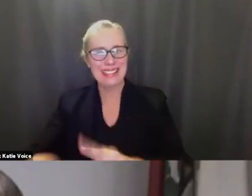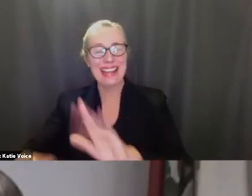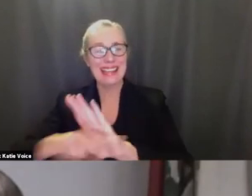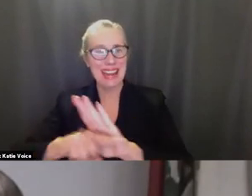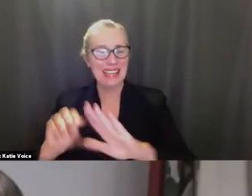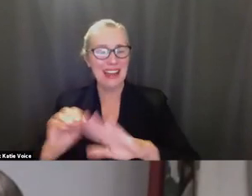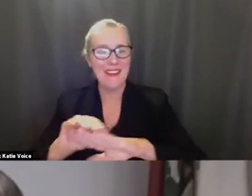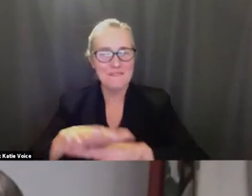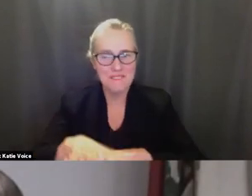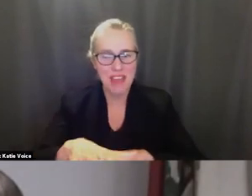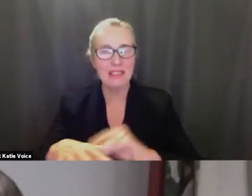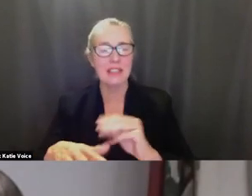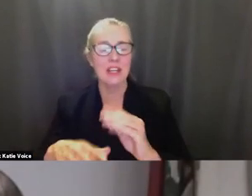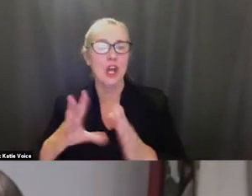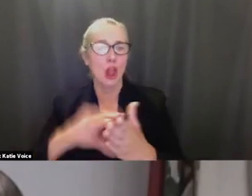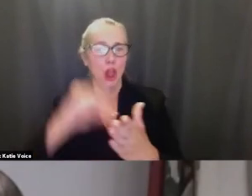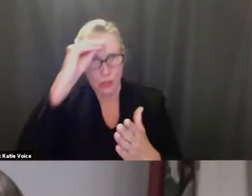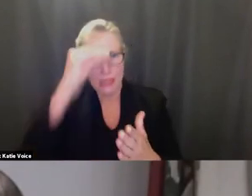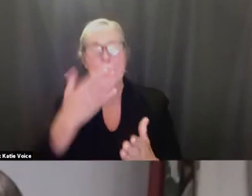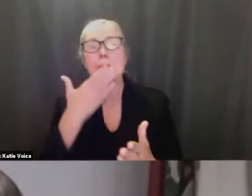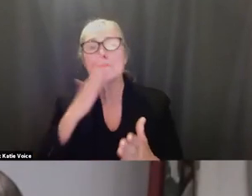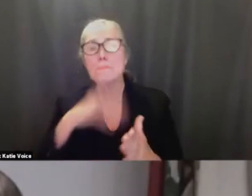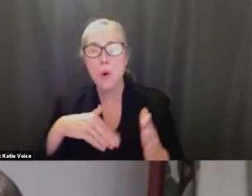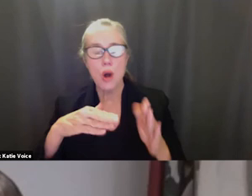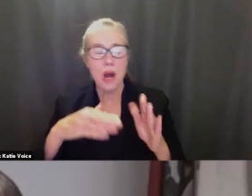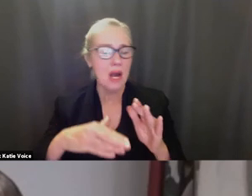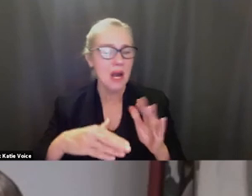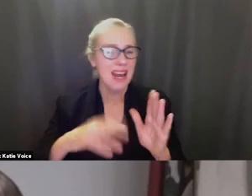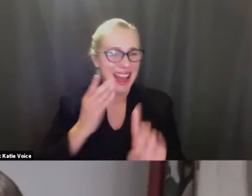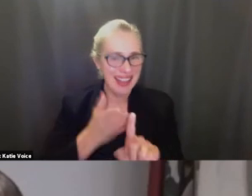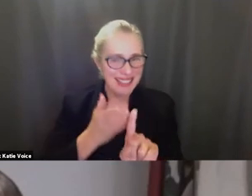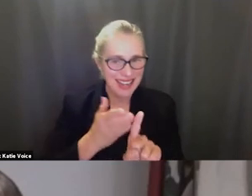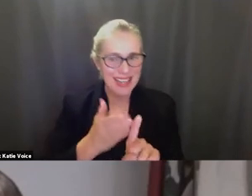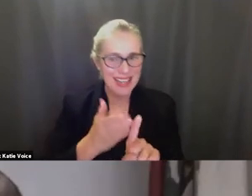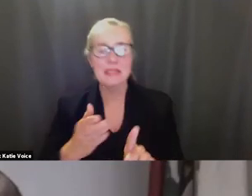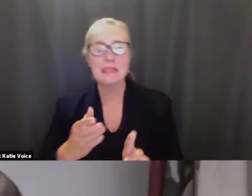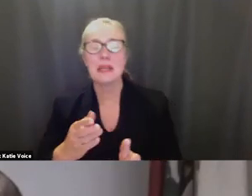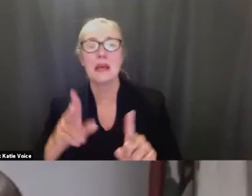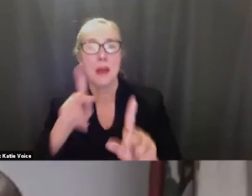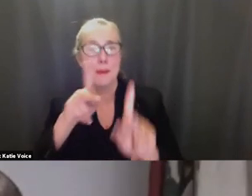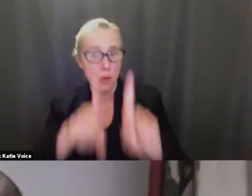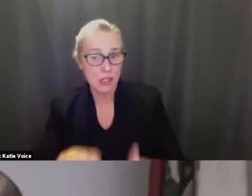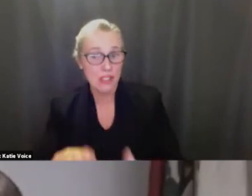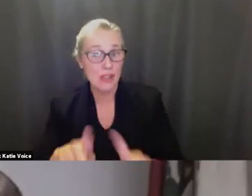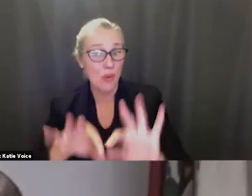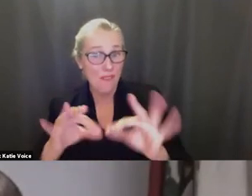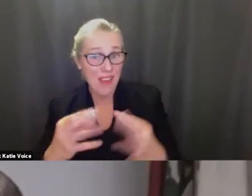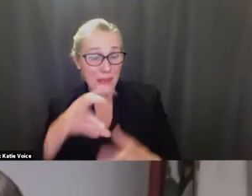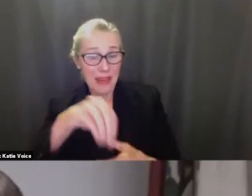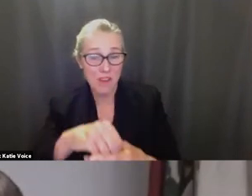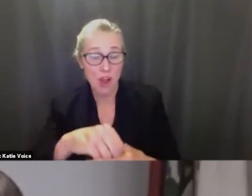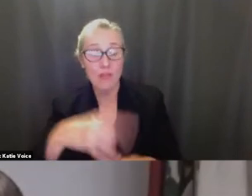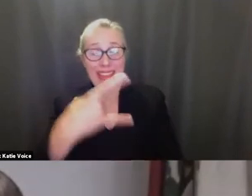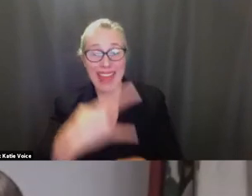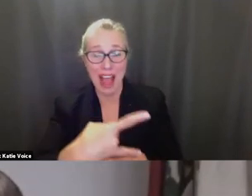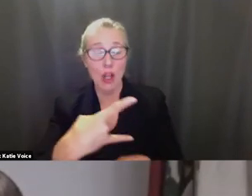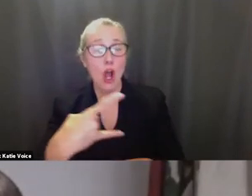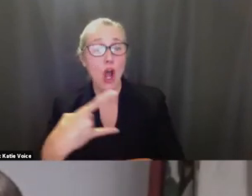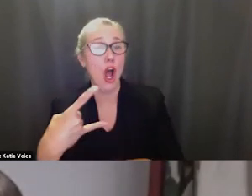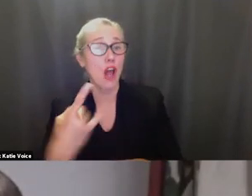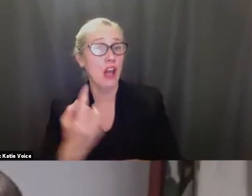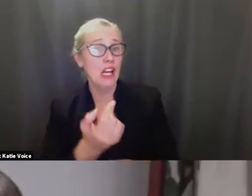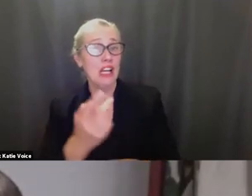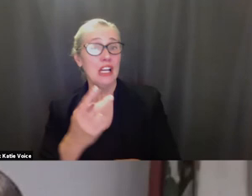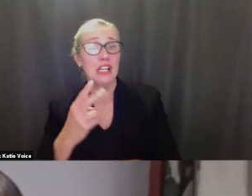such as poor attendance personal or family involvement with alcohol tobacco and drugs or bullying harassment or